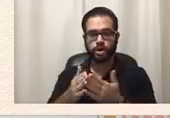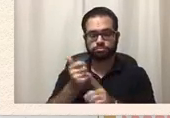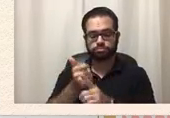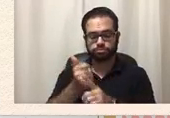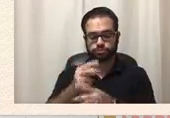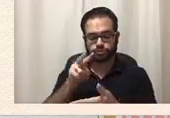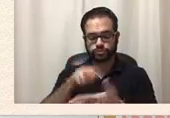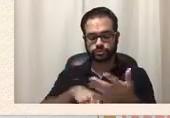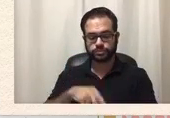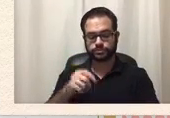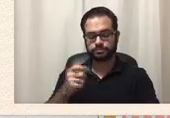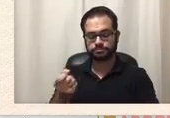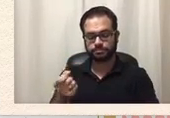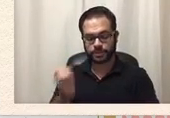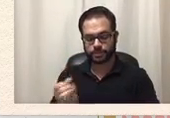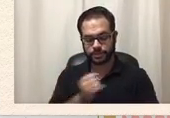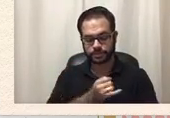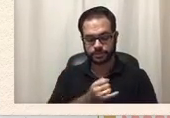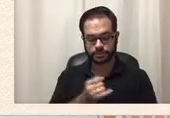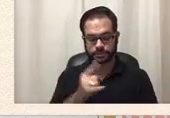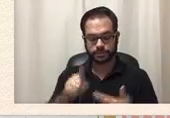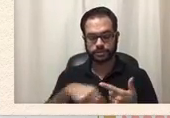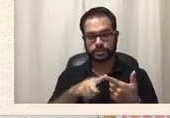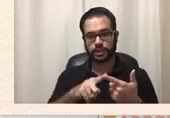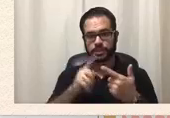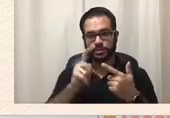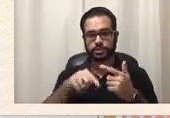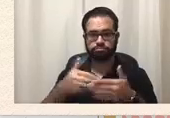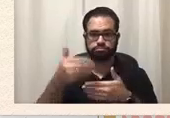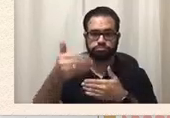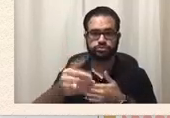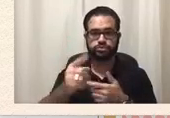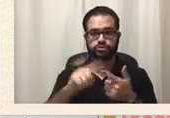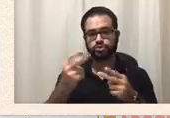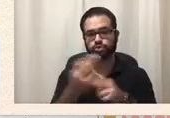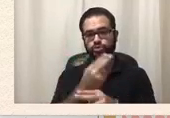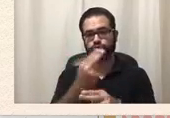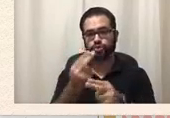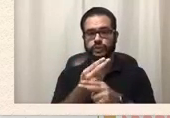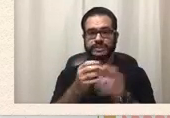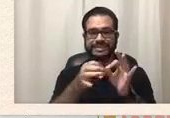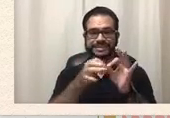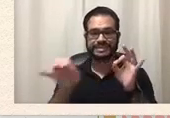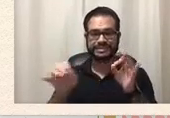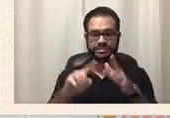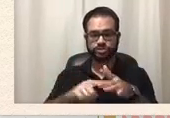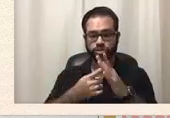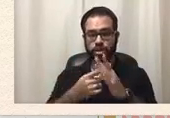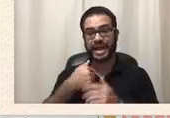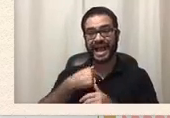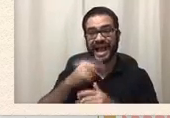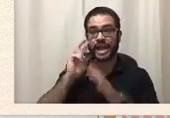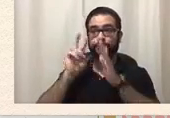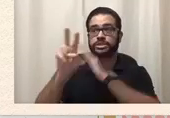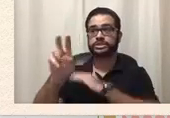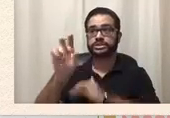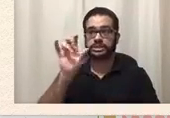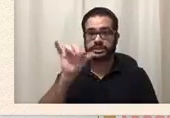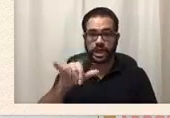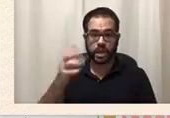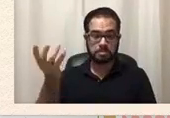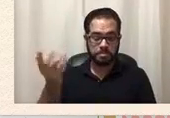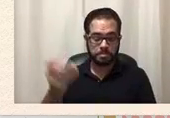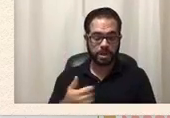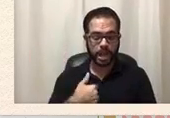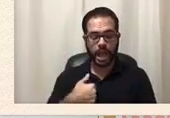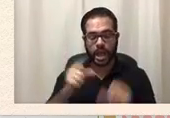move on to using sentence starters, such as I predict that, I can consider